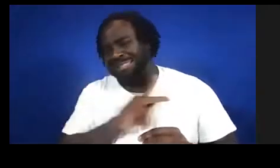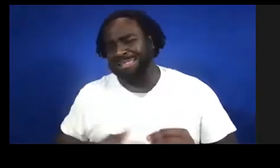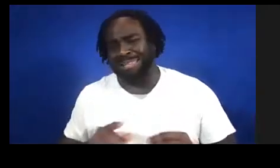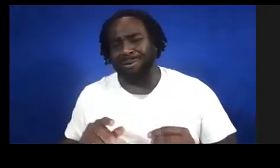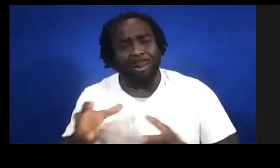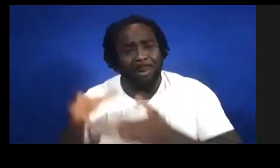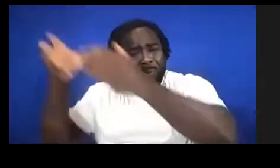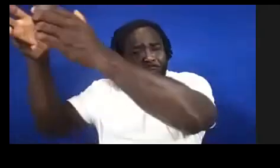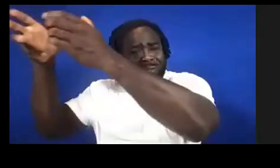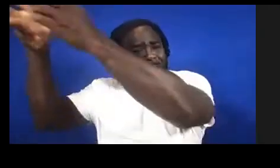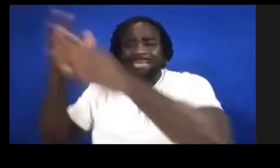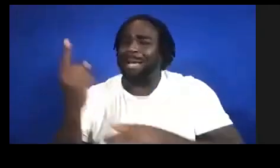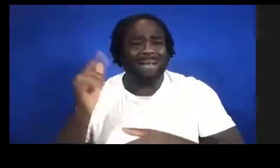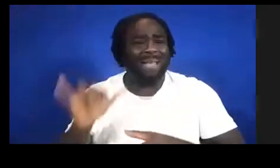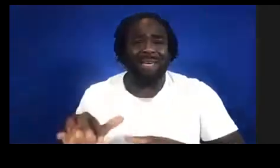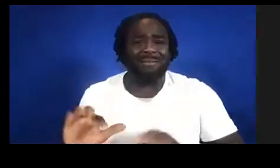You know,